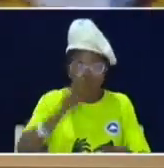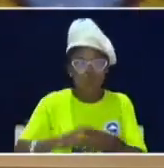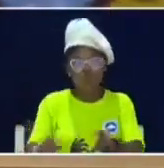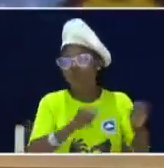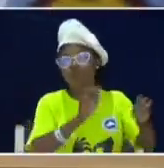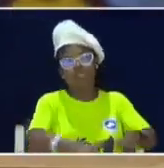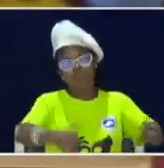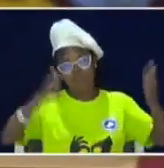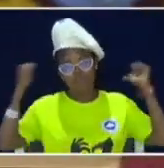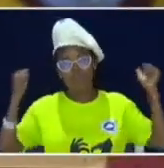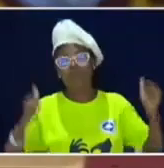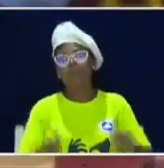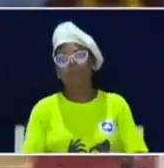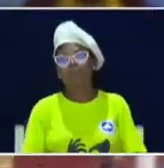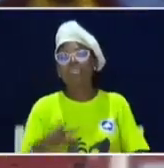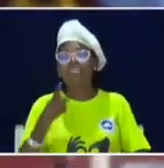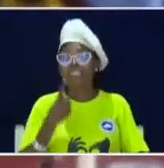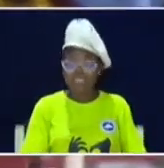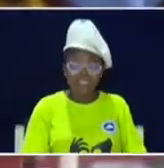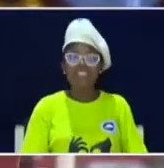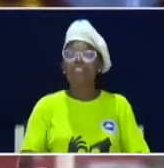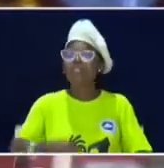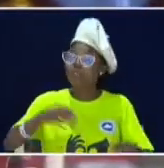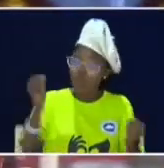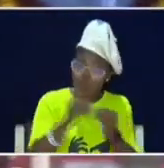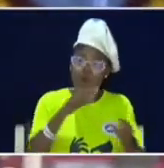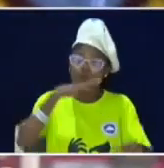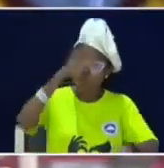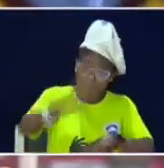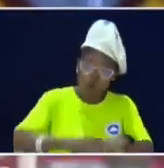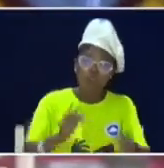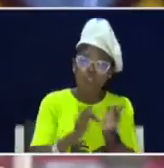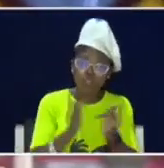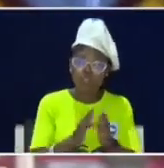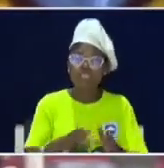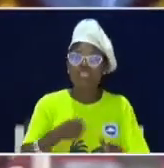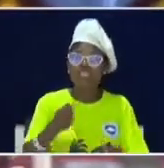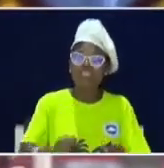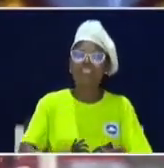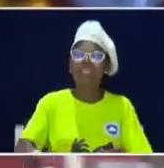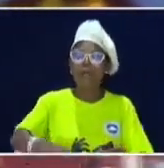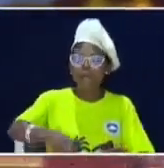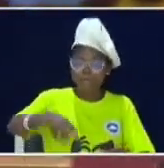In fact, the more you call Jesus, the more the masquerade is pursuing you. Where the question is,